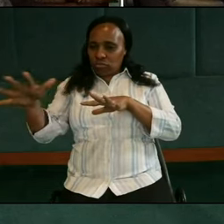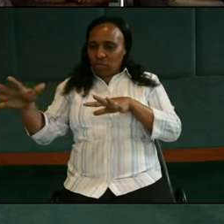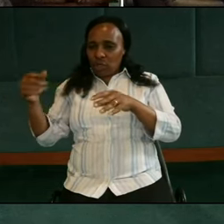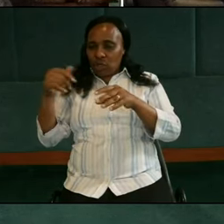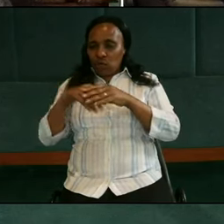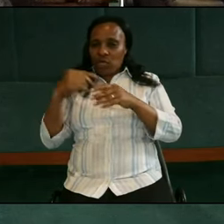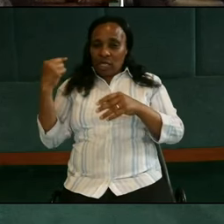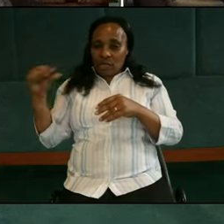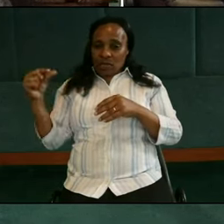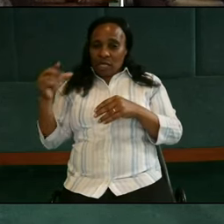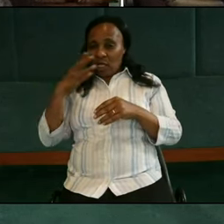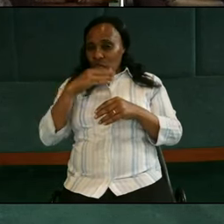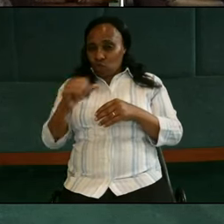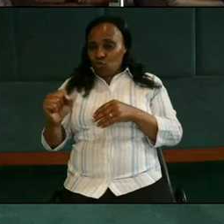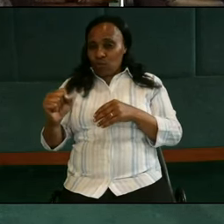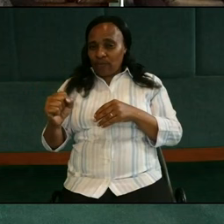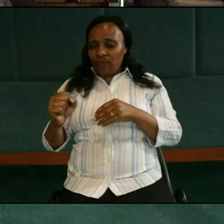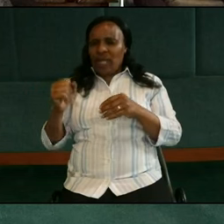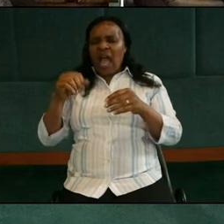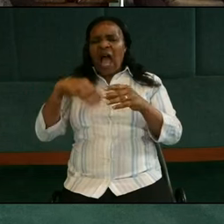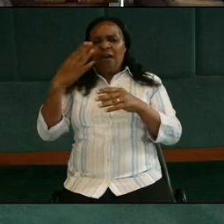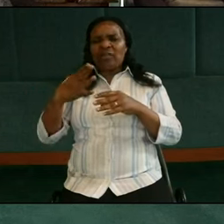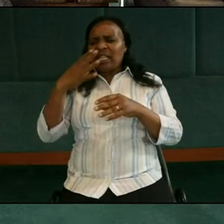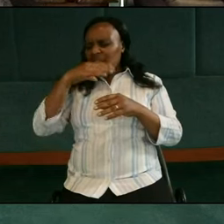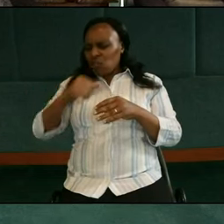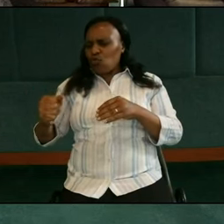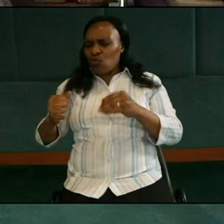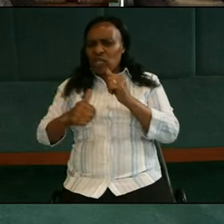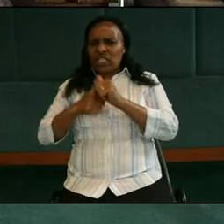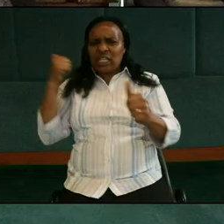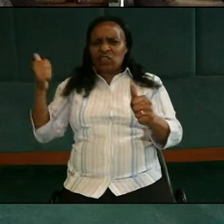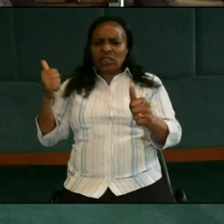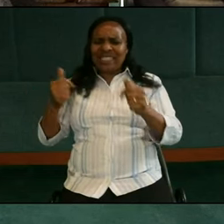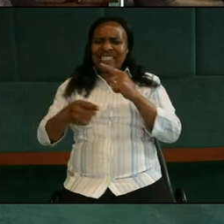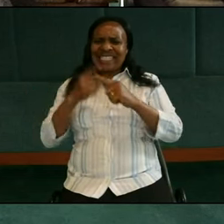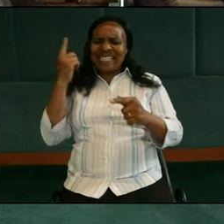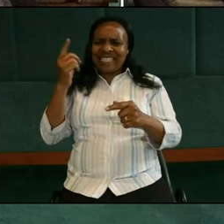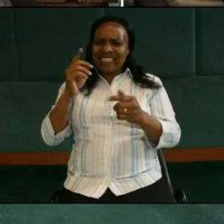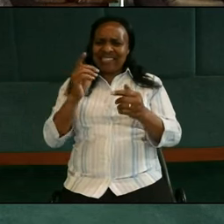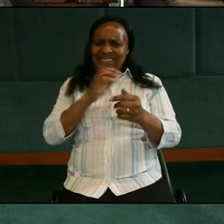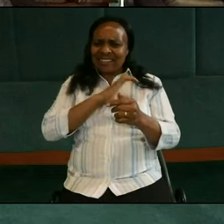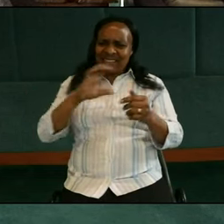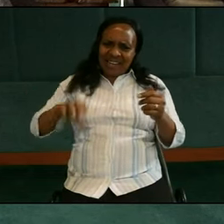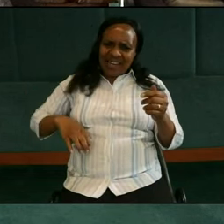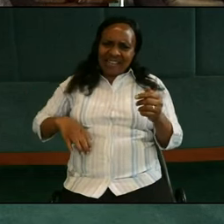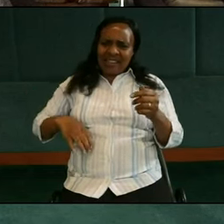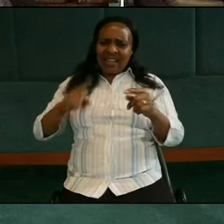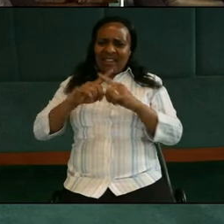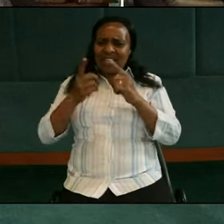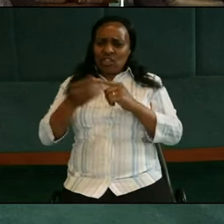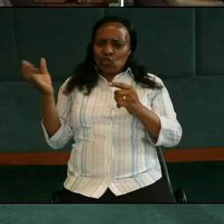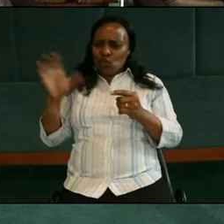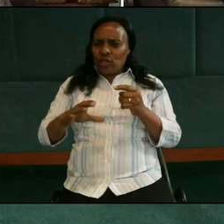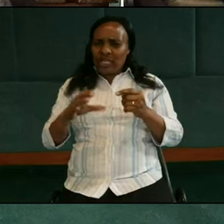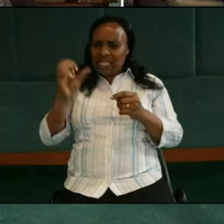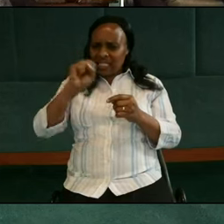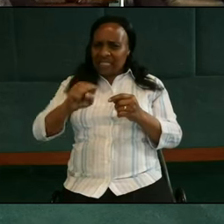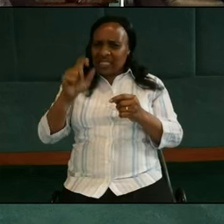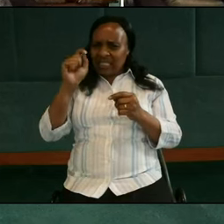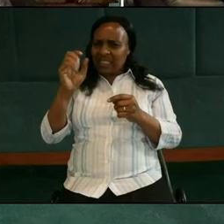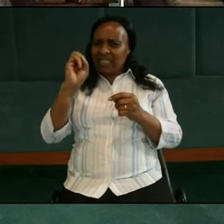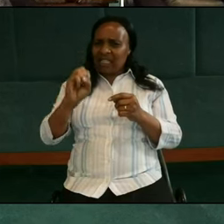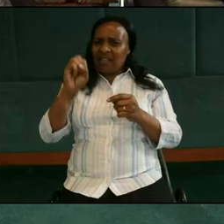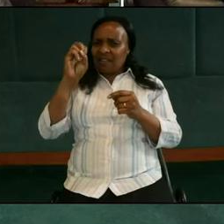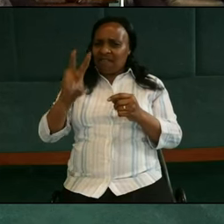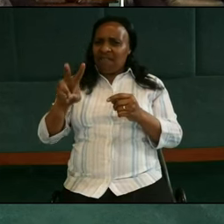Now, once the Jews rejected the gospel by killing Christ and then again by stoning Stephen, then the gospel